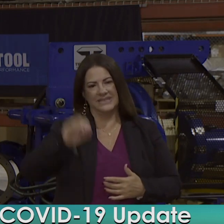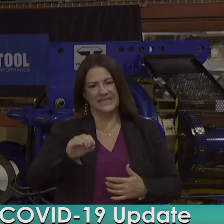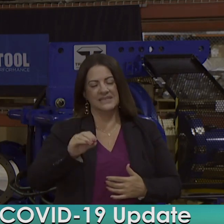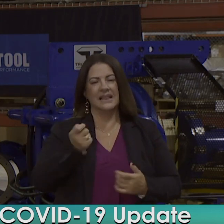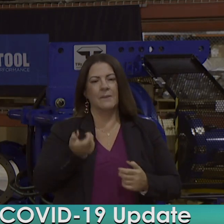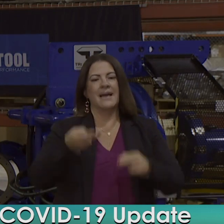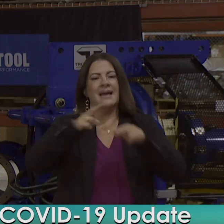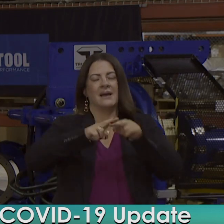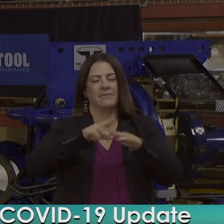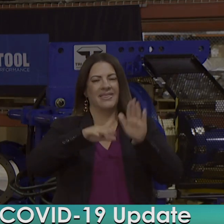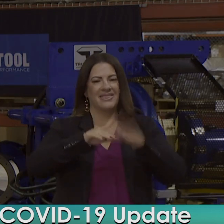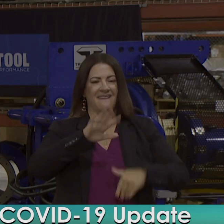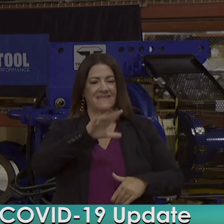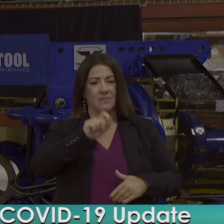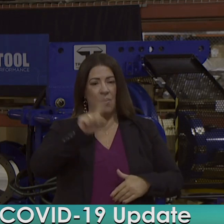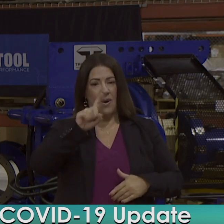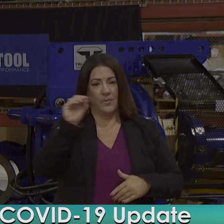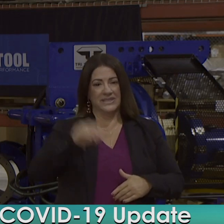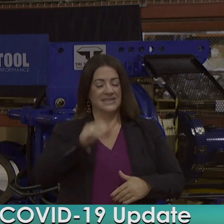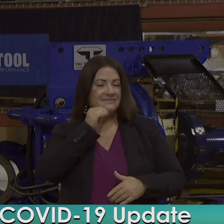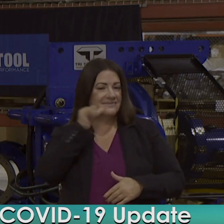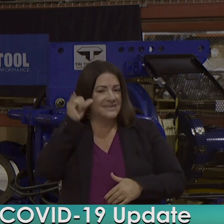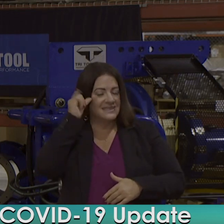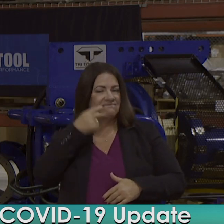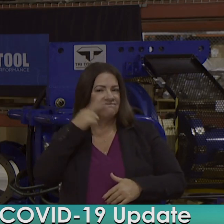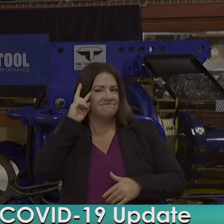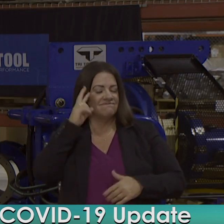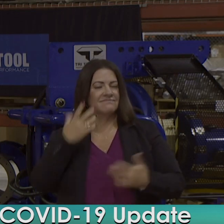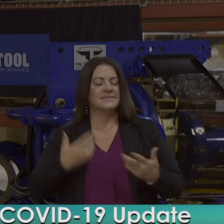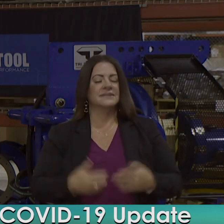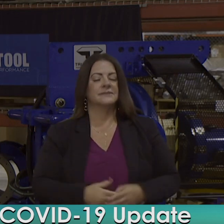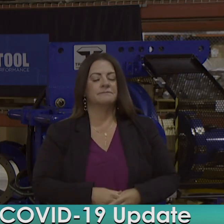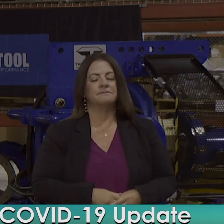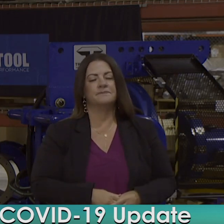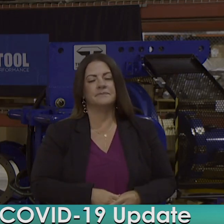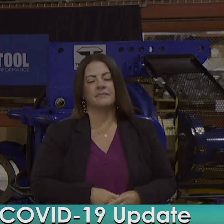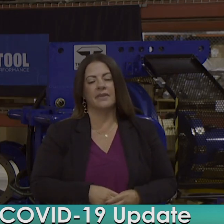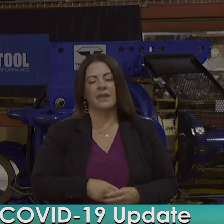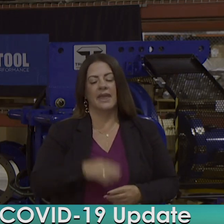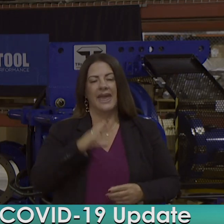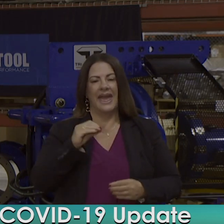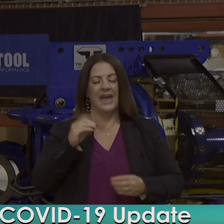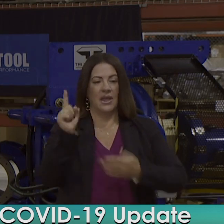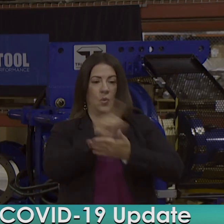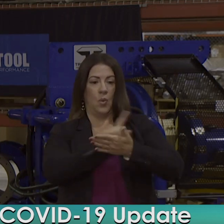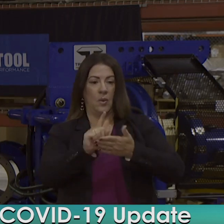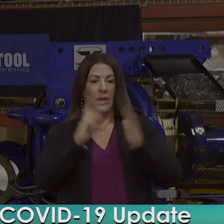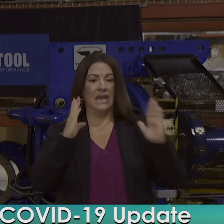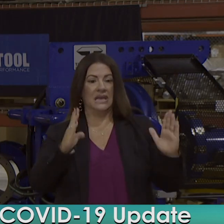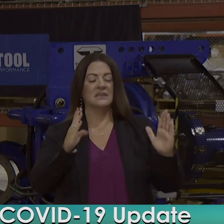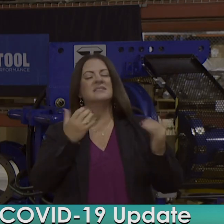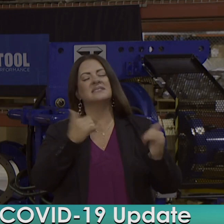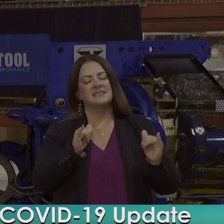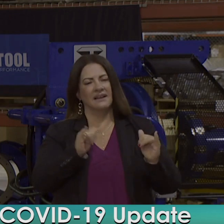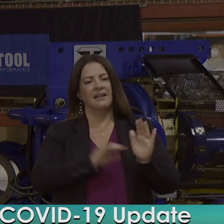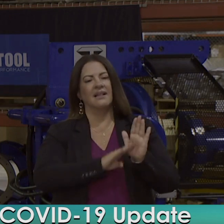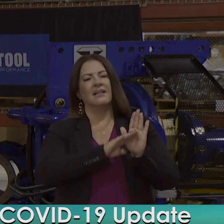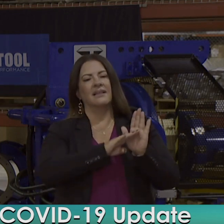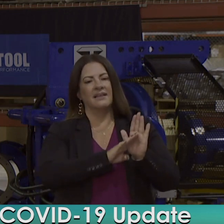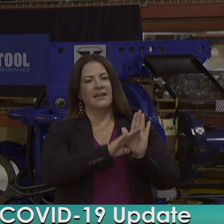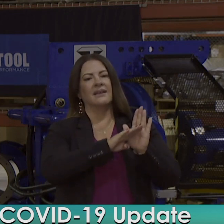slightly higher than the 5.1% we saw a few days ago, and the 7-day trend higher still at